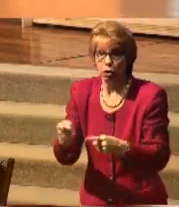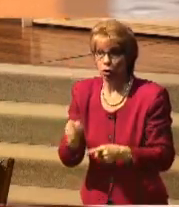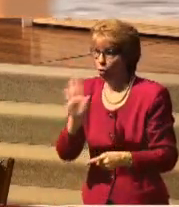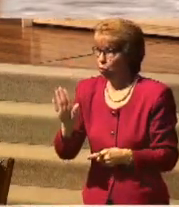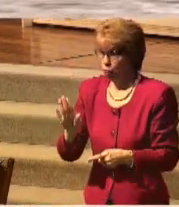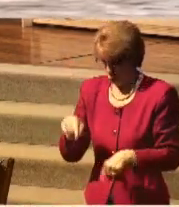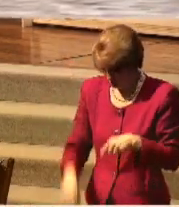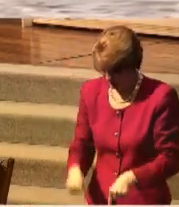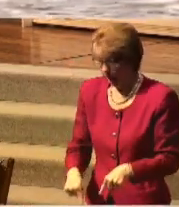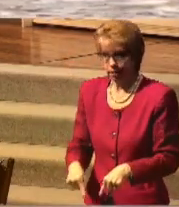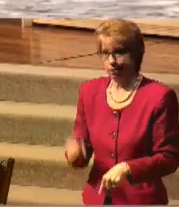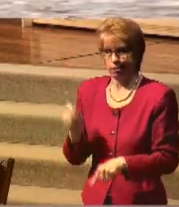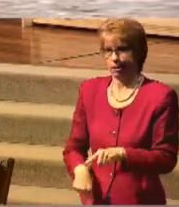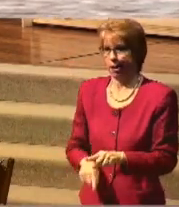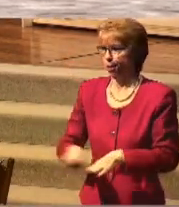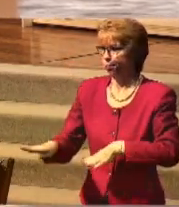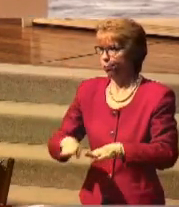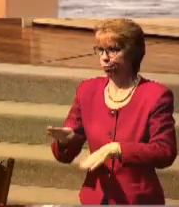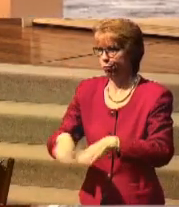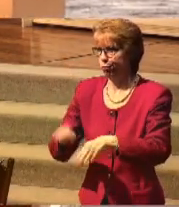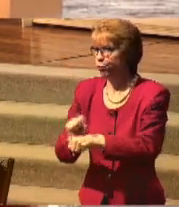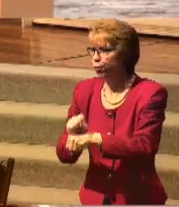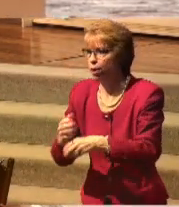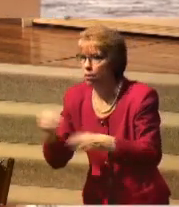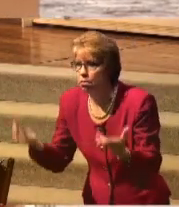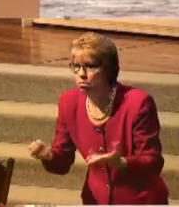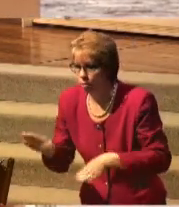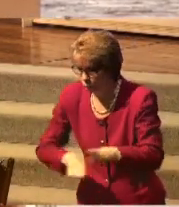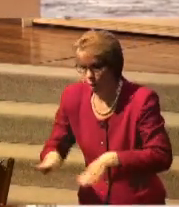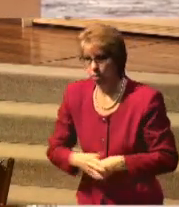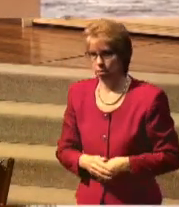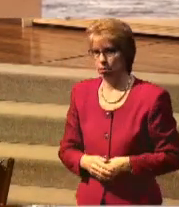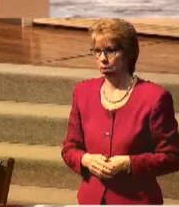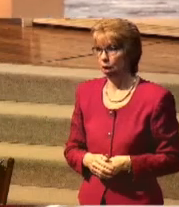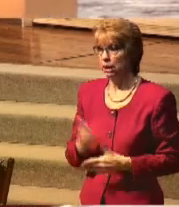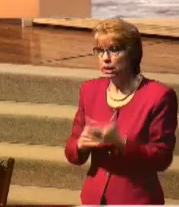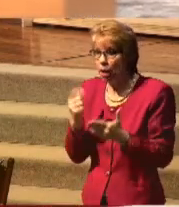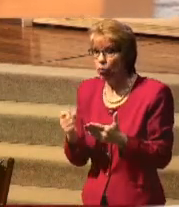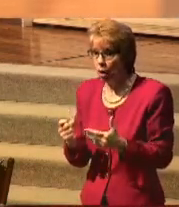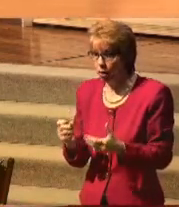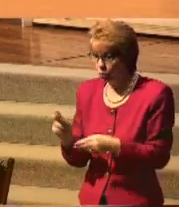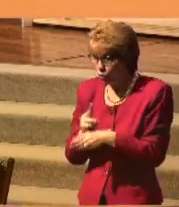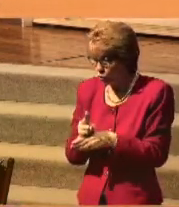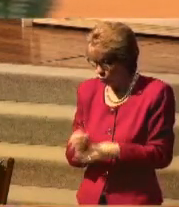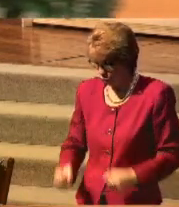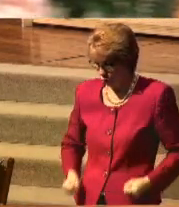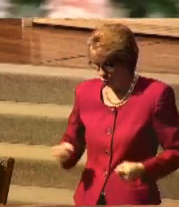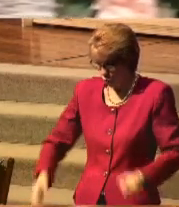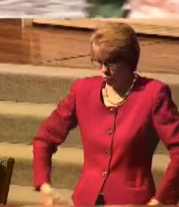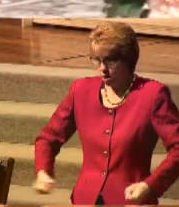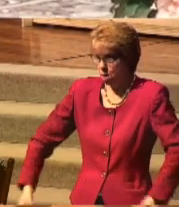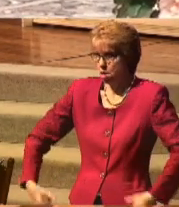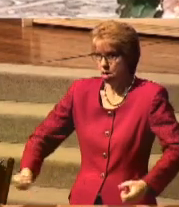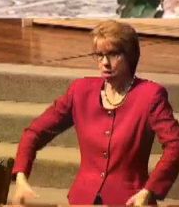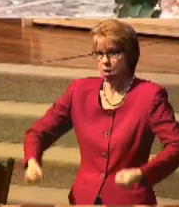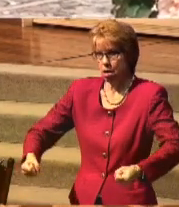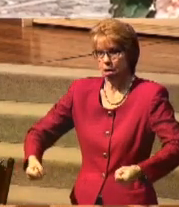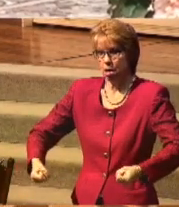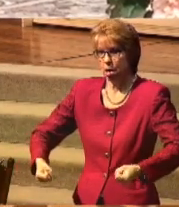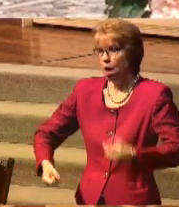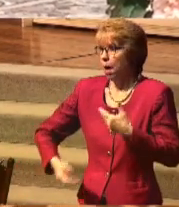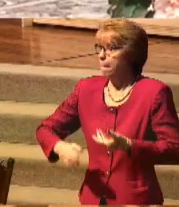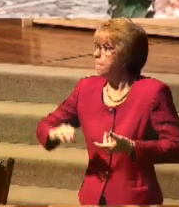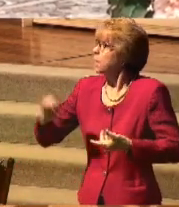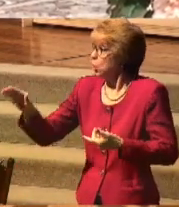work, that someone will have to get you into a wheelchair. But today, your legs work even in the midst of the pain and the agony